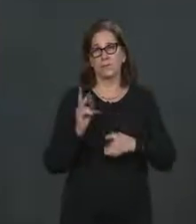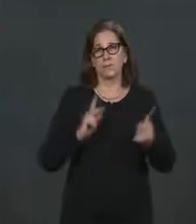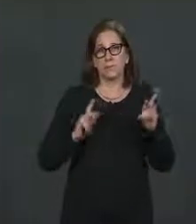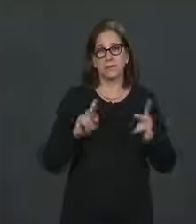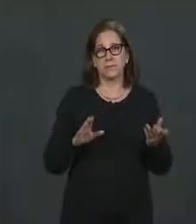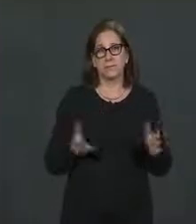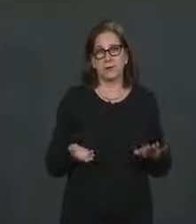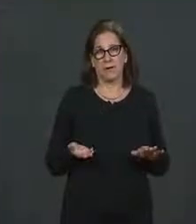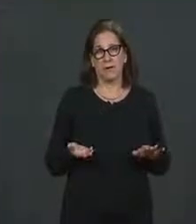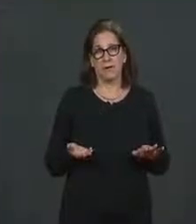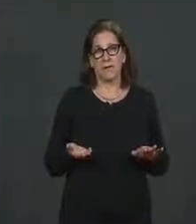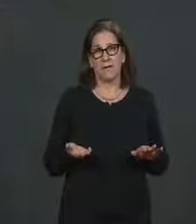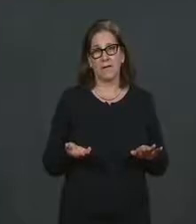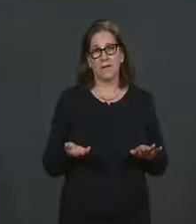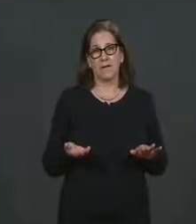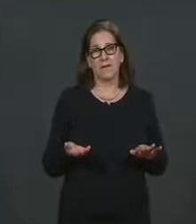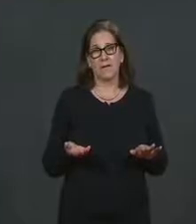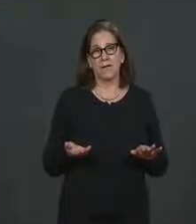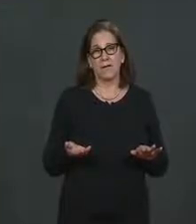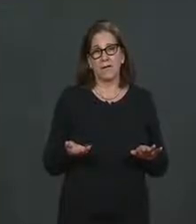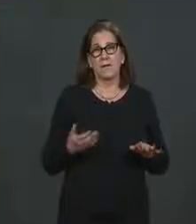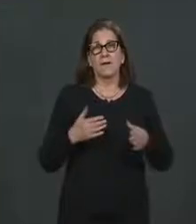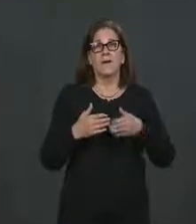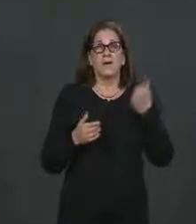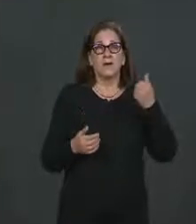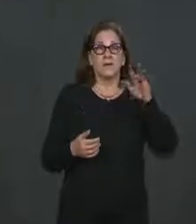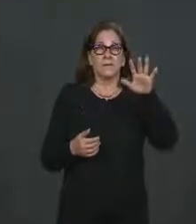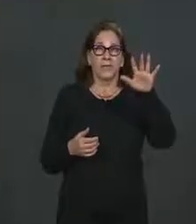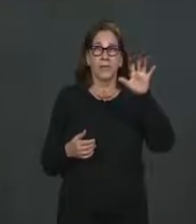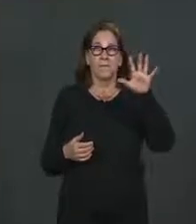550,000 deaths in a single year.